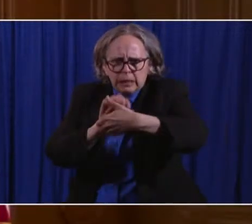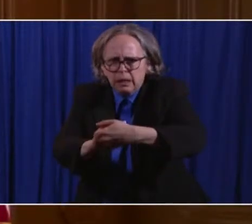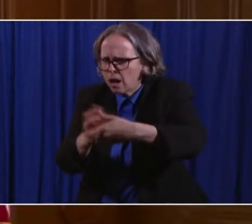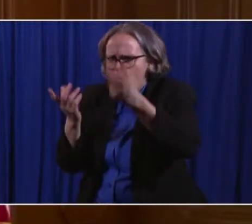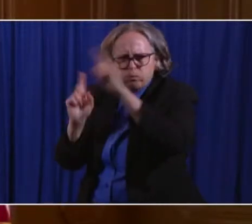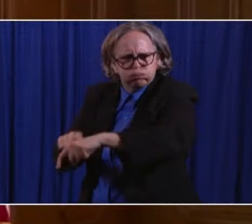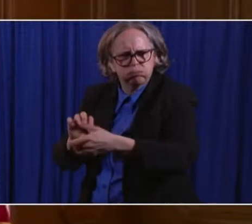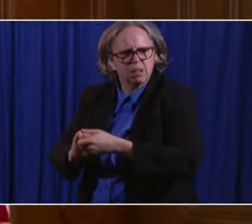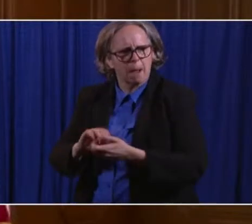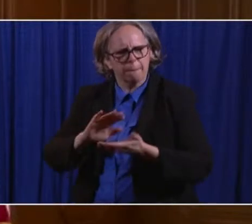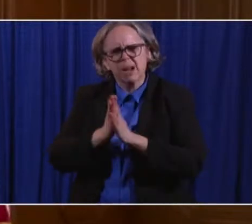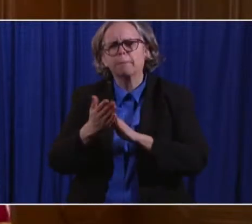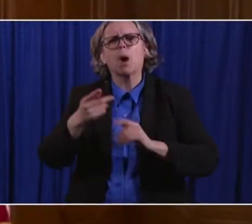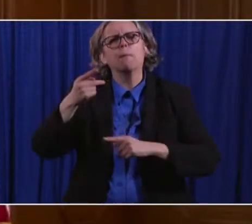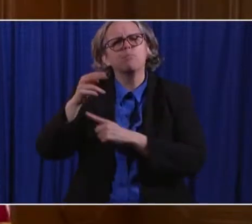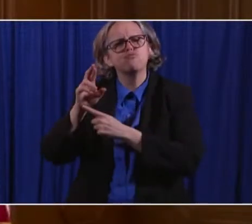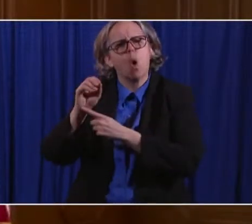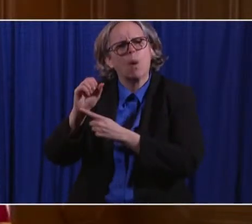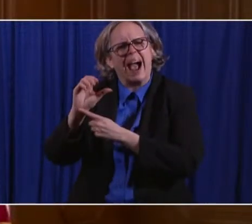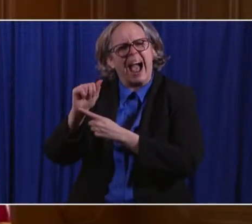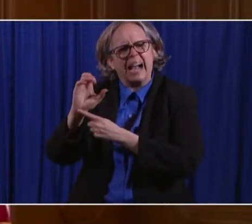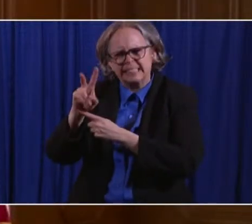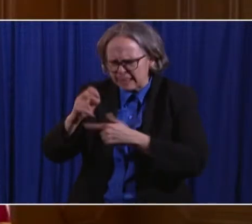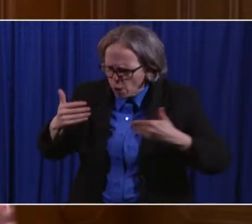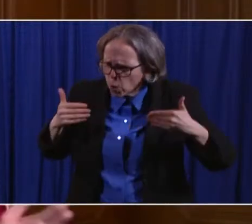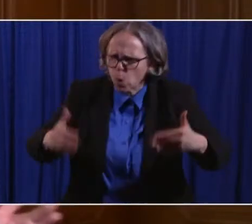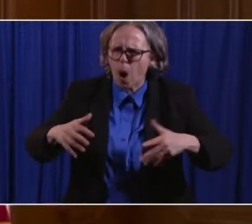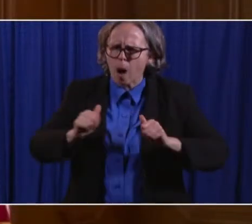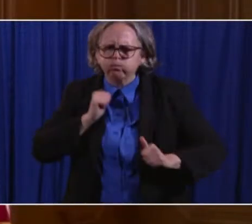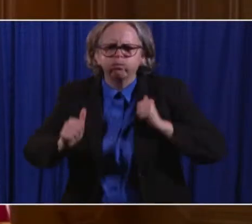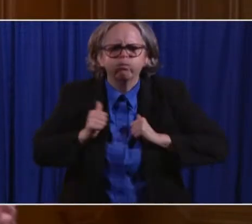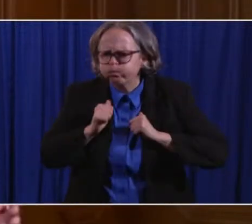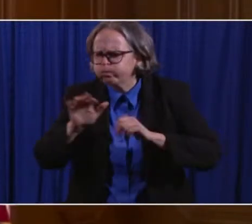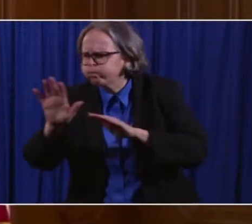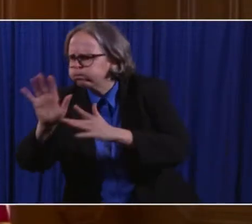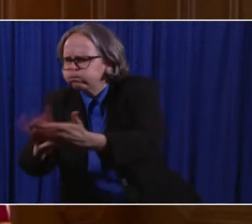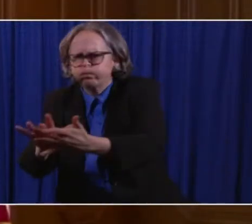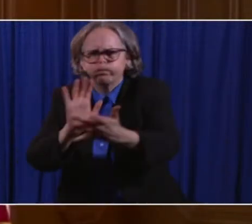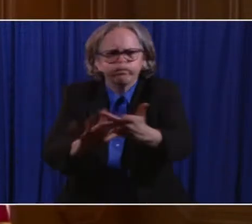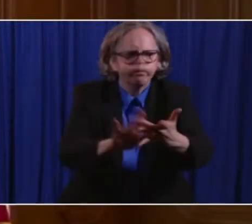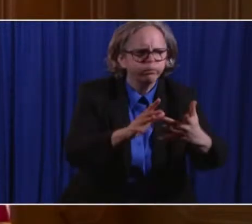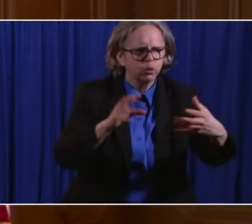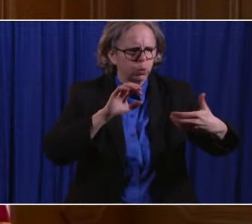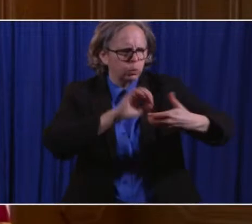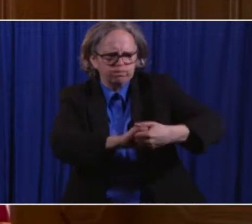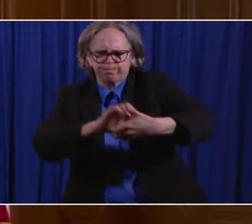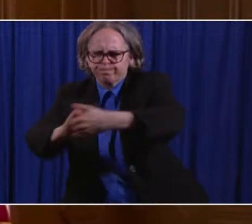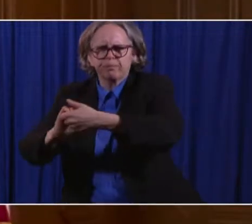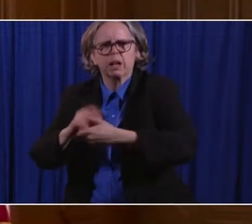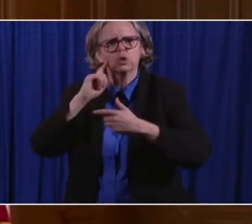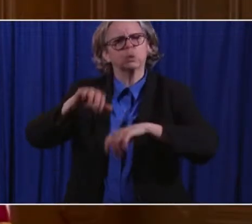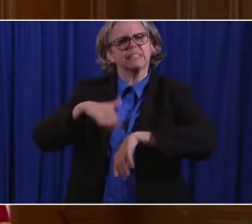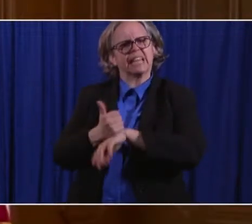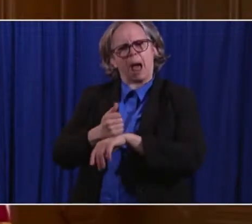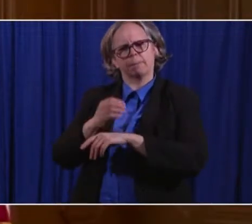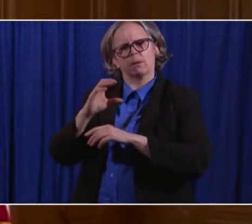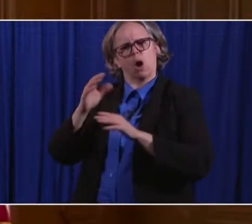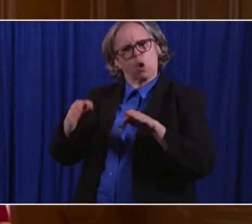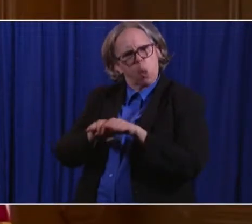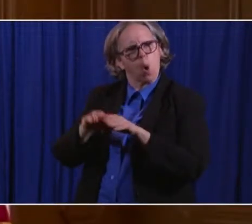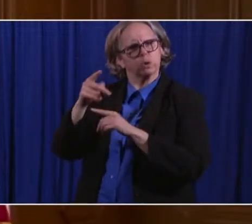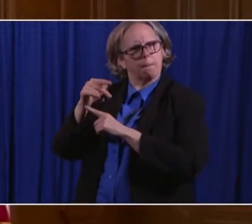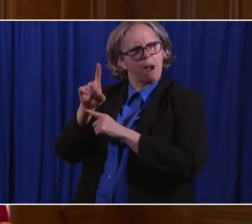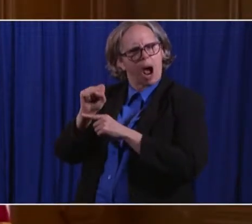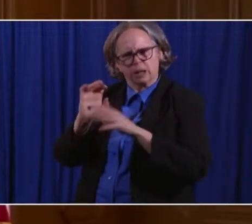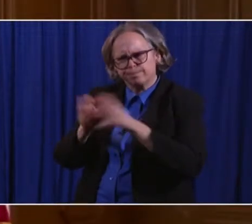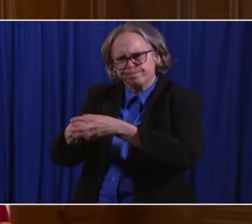down a little bit, we really have encouraged the health departments to go out and reach out to employers in their community so we can